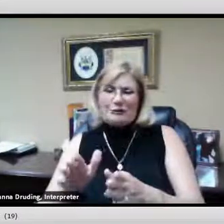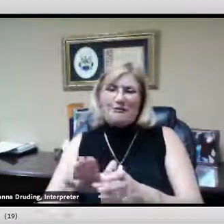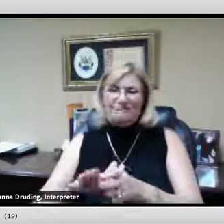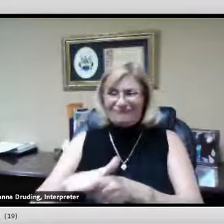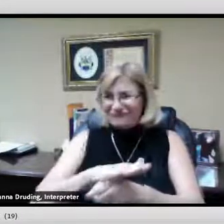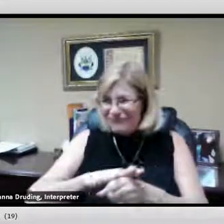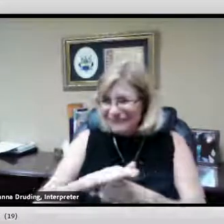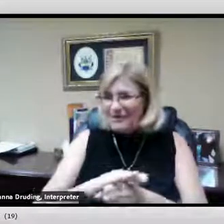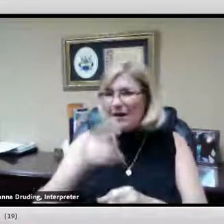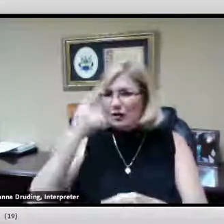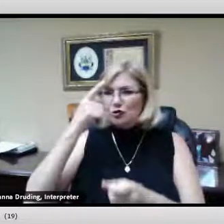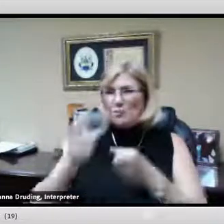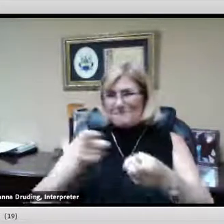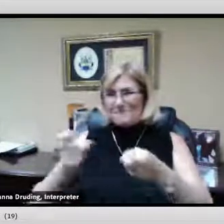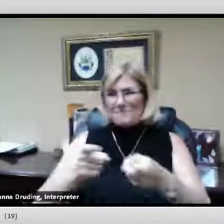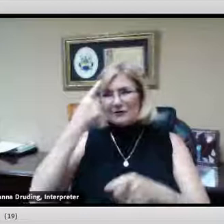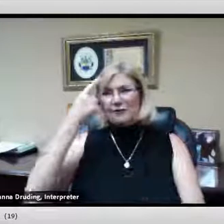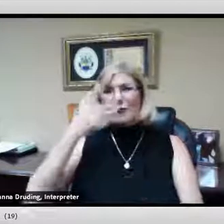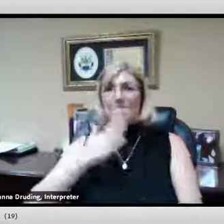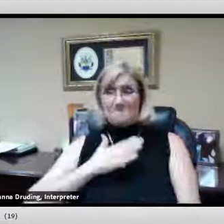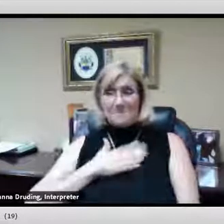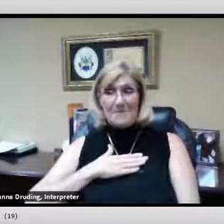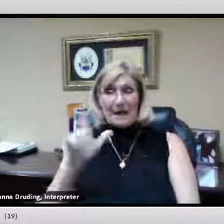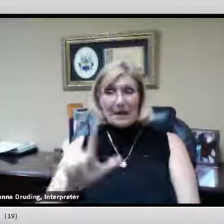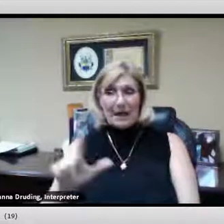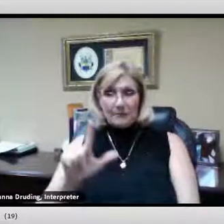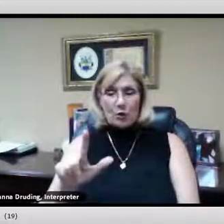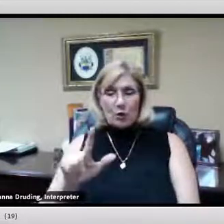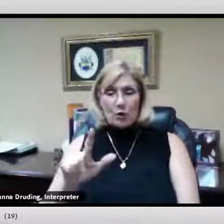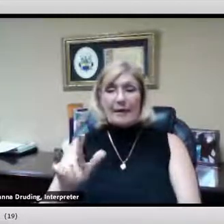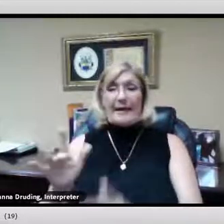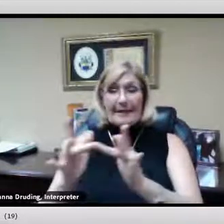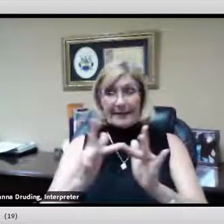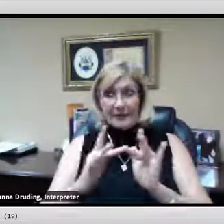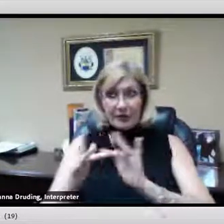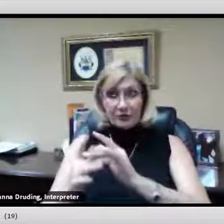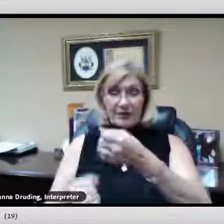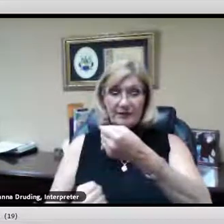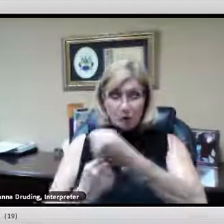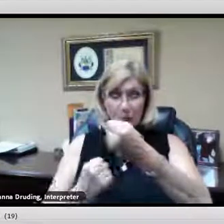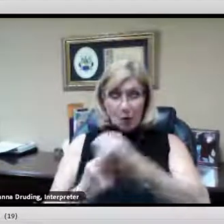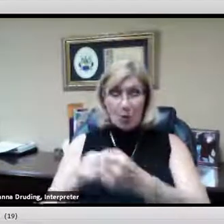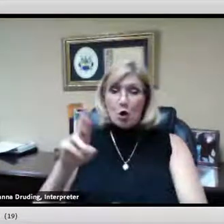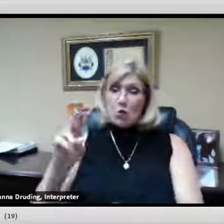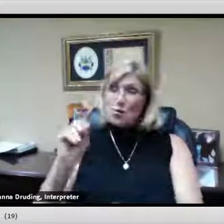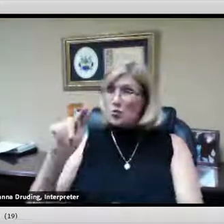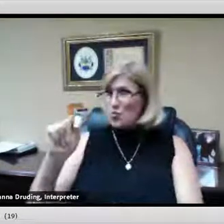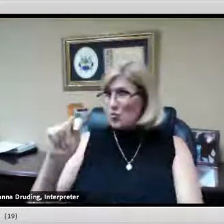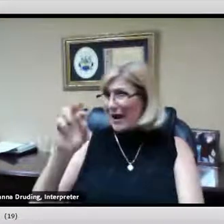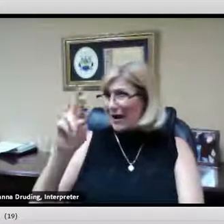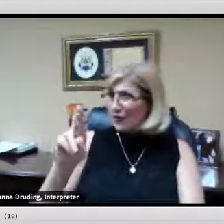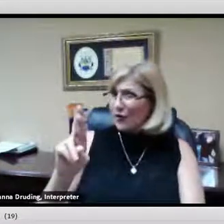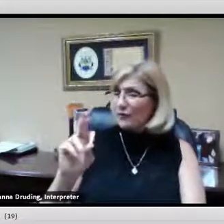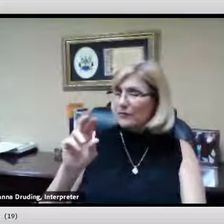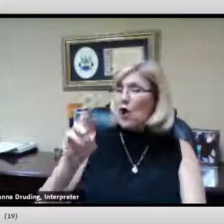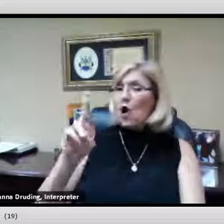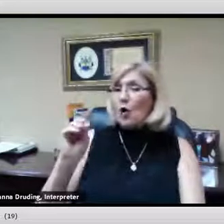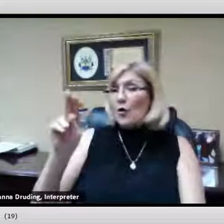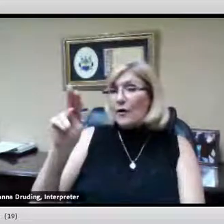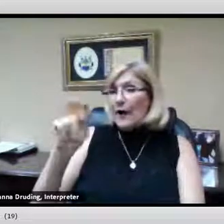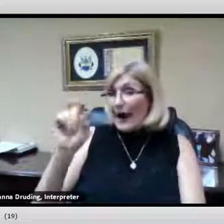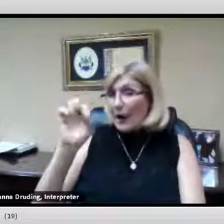manage it for my library. Internet support, including router, wireless, and firewall configuration,